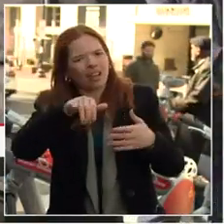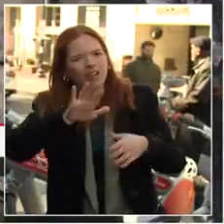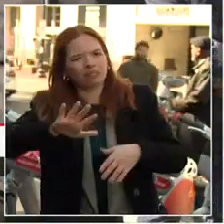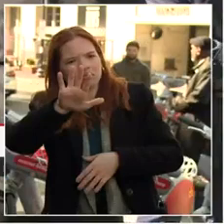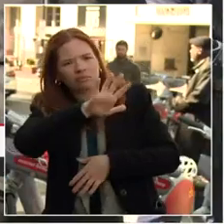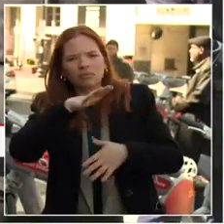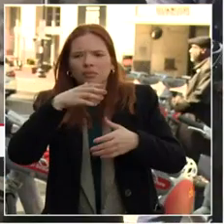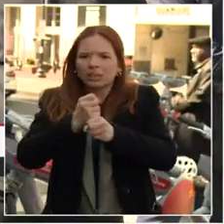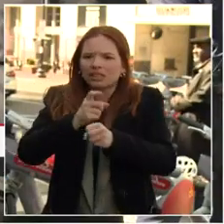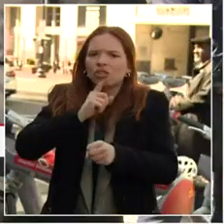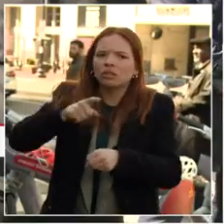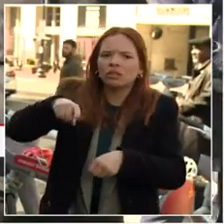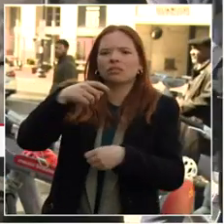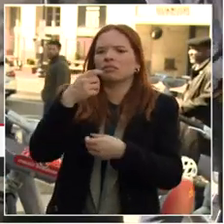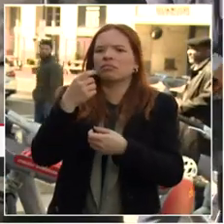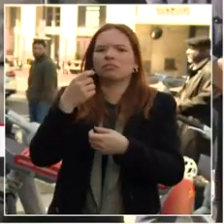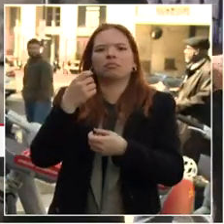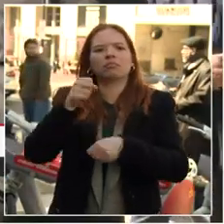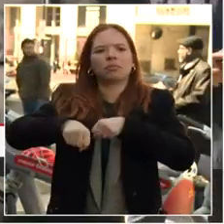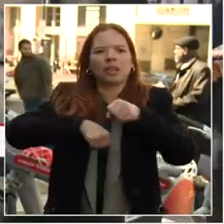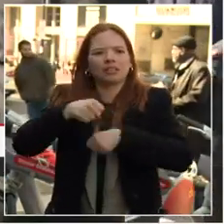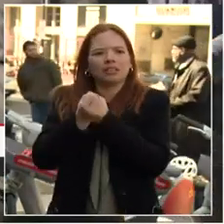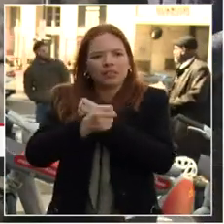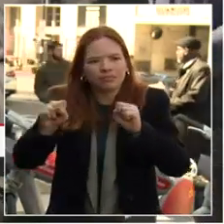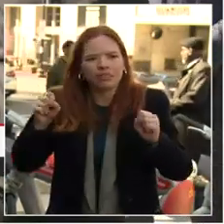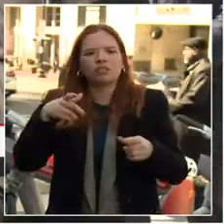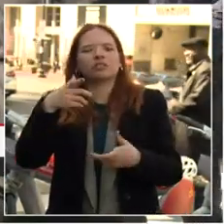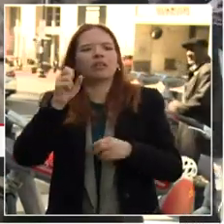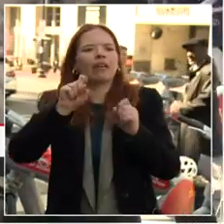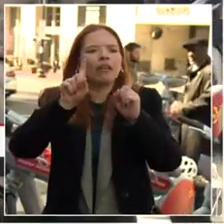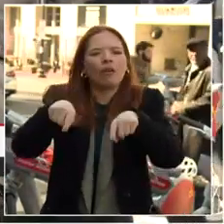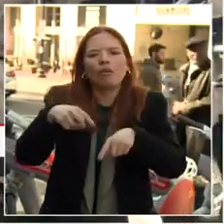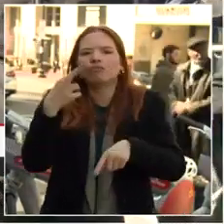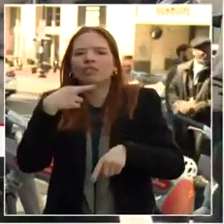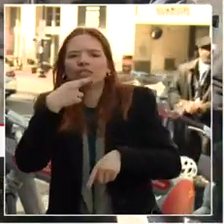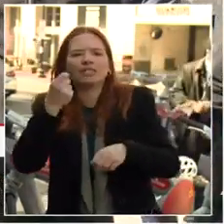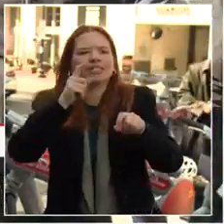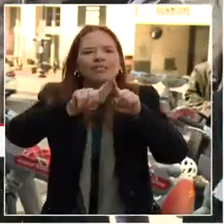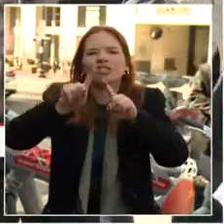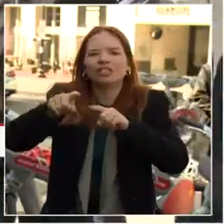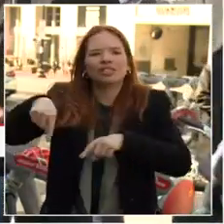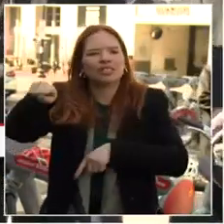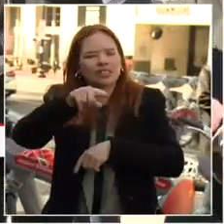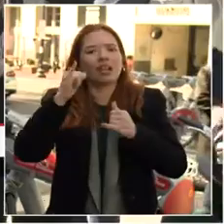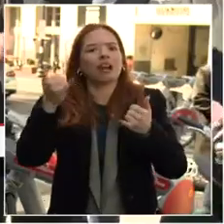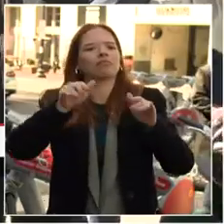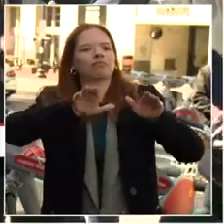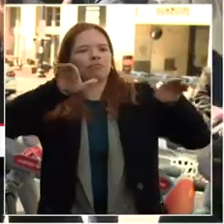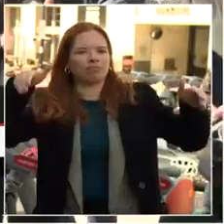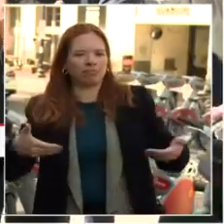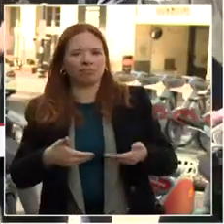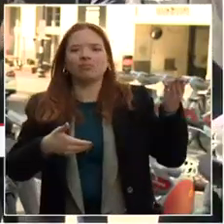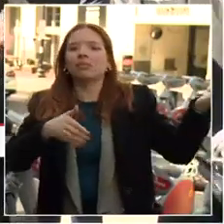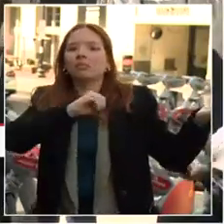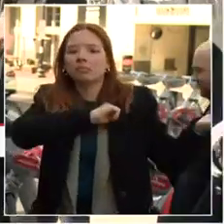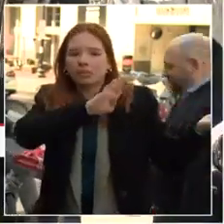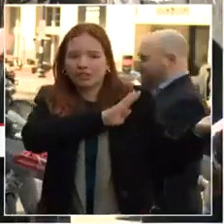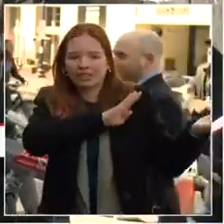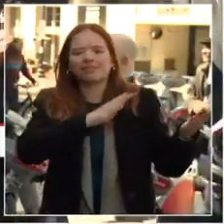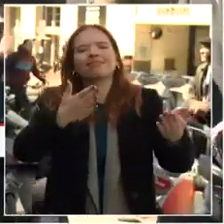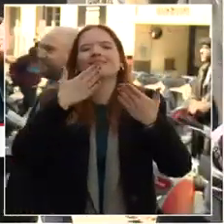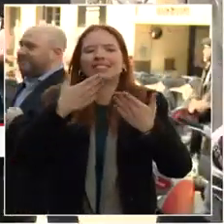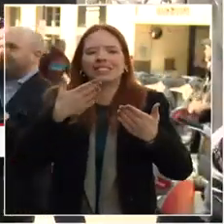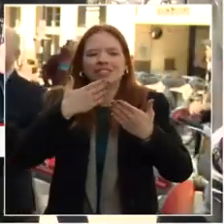thriving. And now I would like to introduce Mayor Bowser. Thank you, Richard. Thank you. Robert, thank